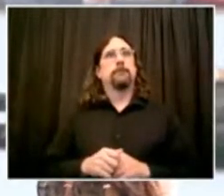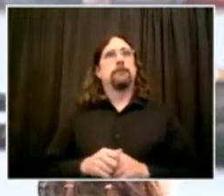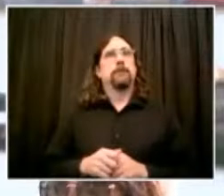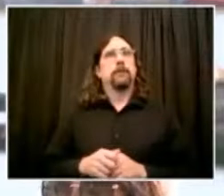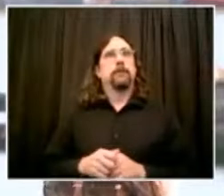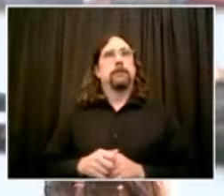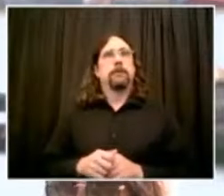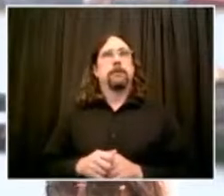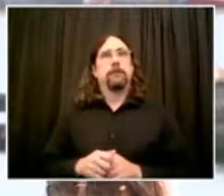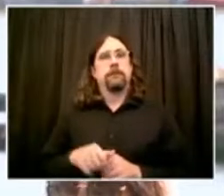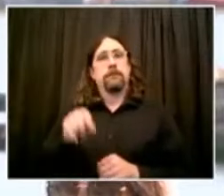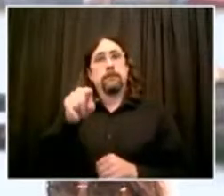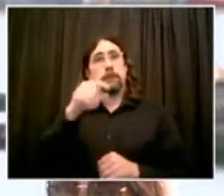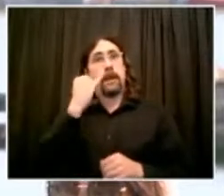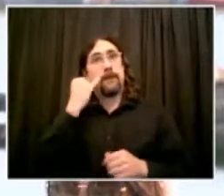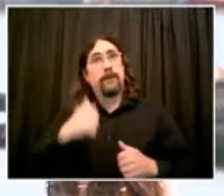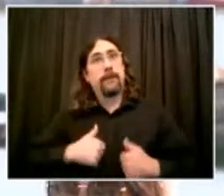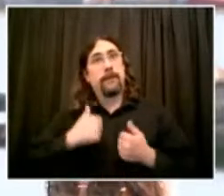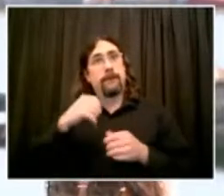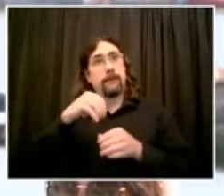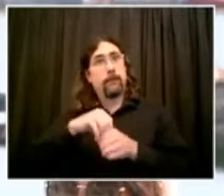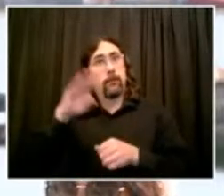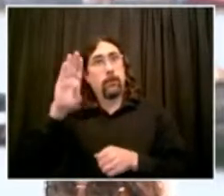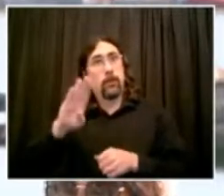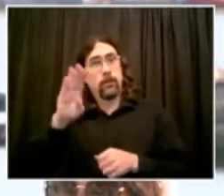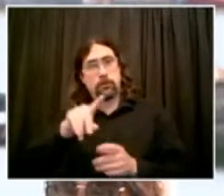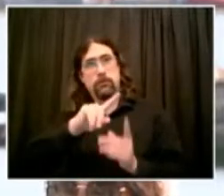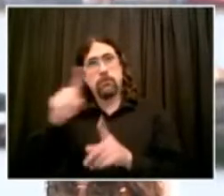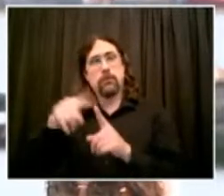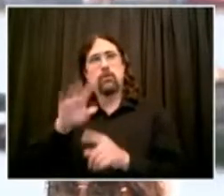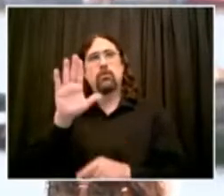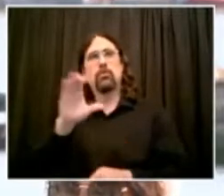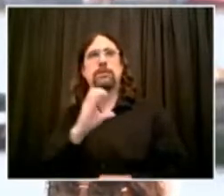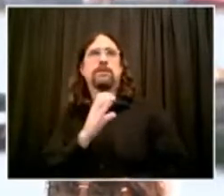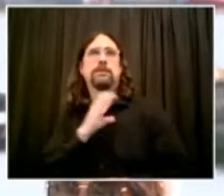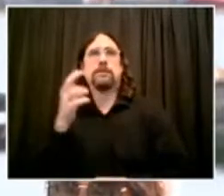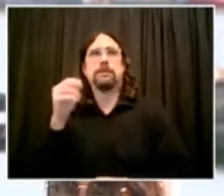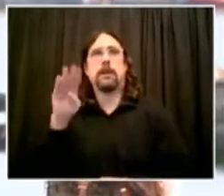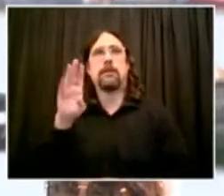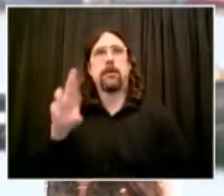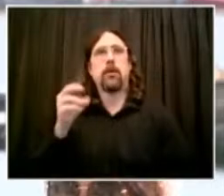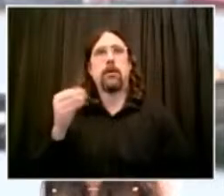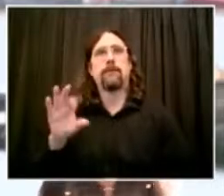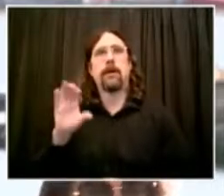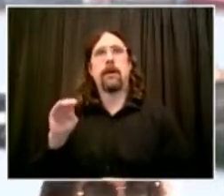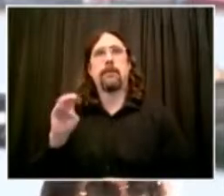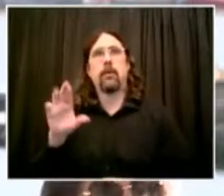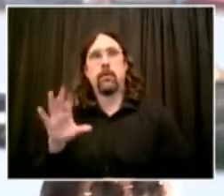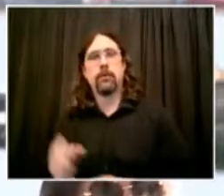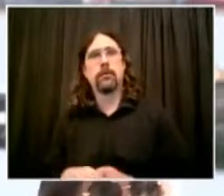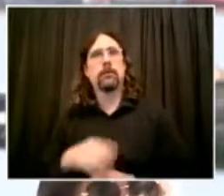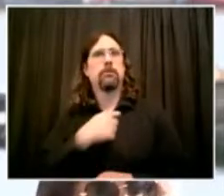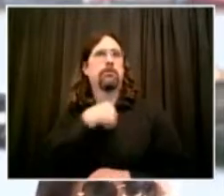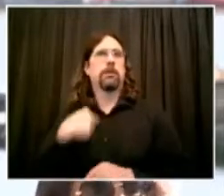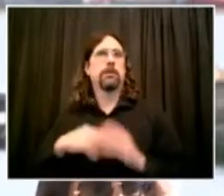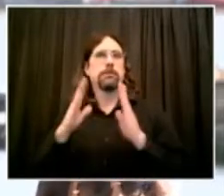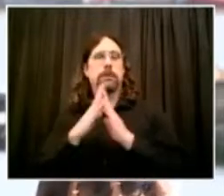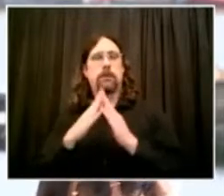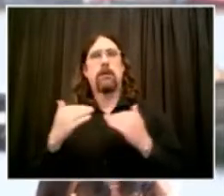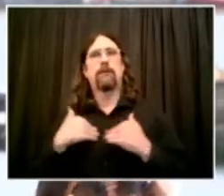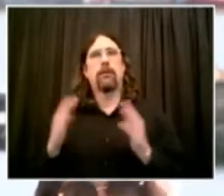in Queens, you can go to Woodhaven Bid or the Queens Chamber. If you're in the Bronx, you can visit the Fordham Bid,